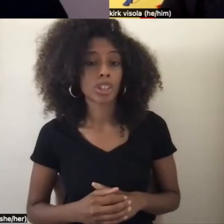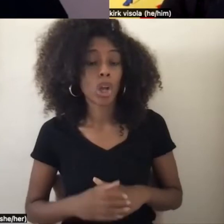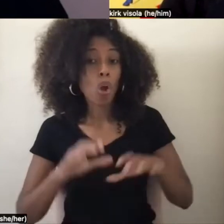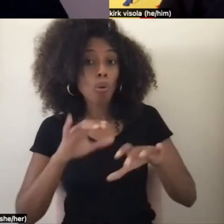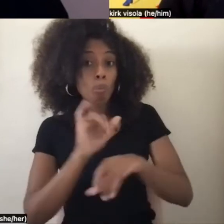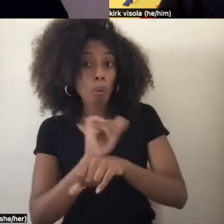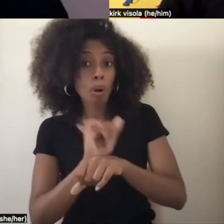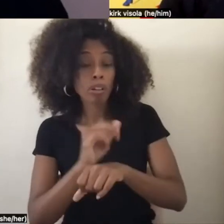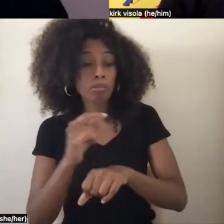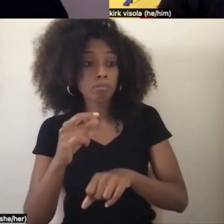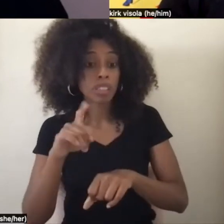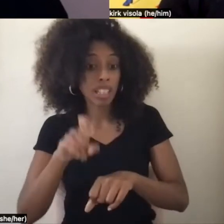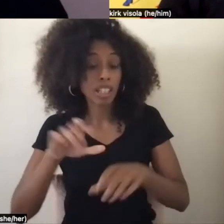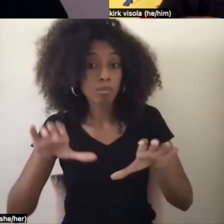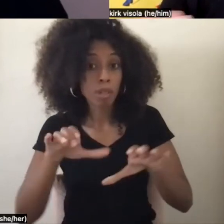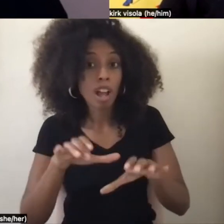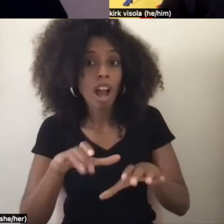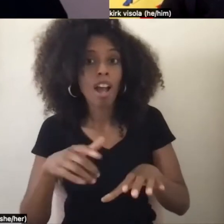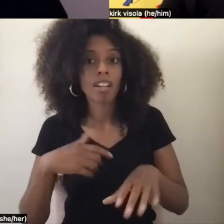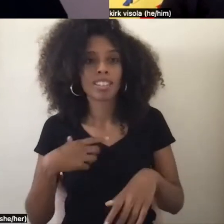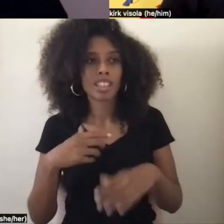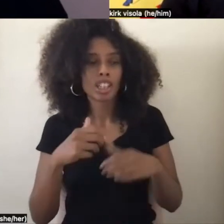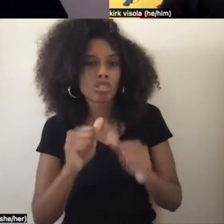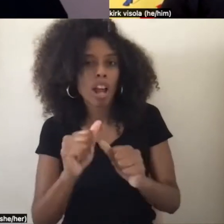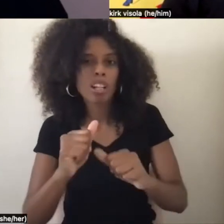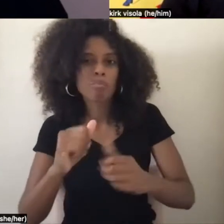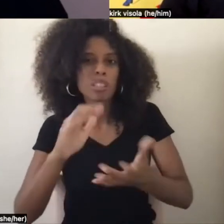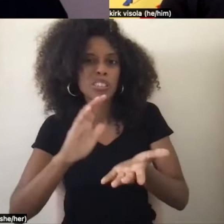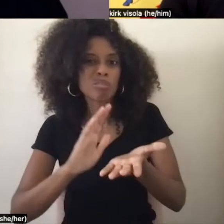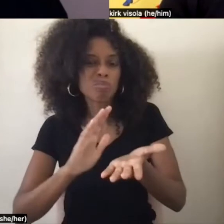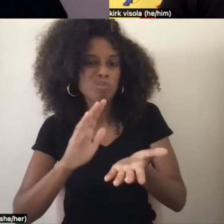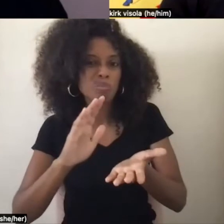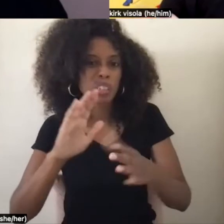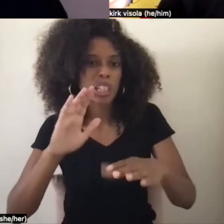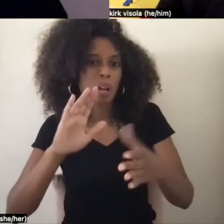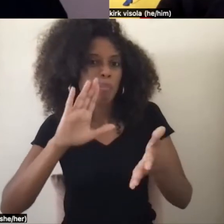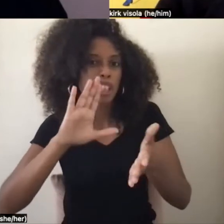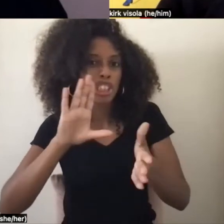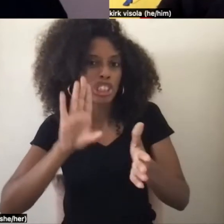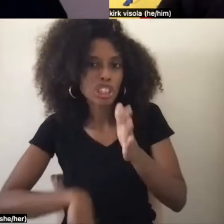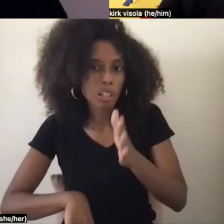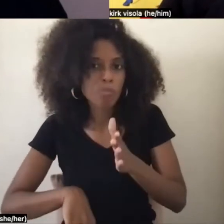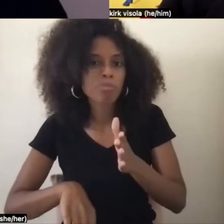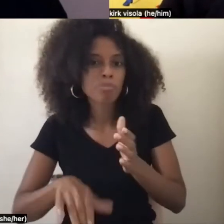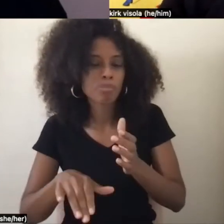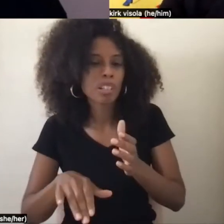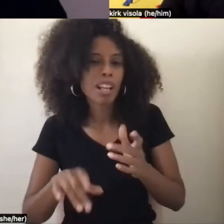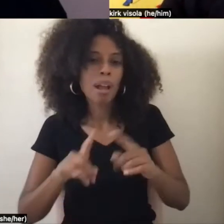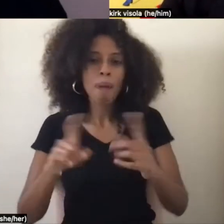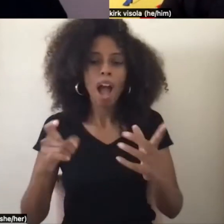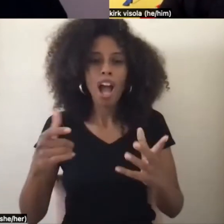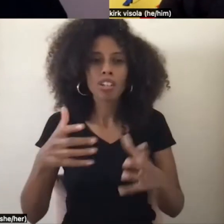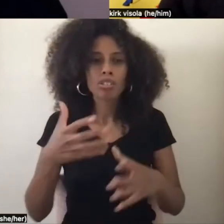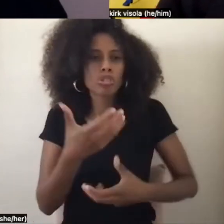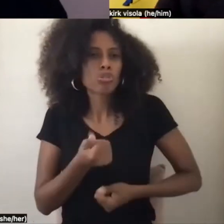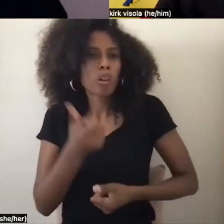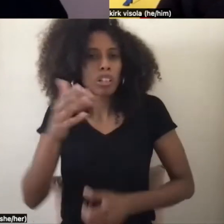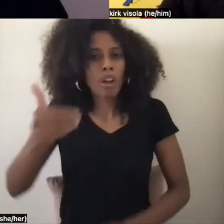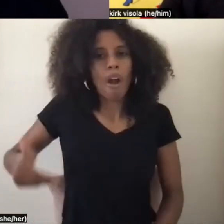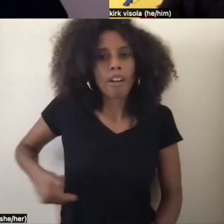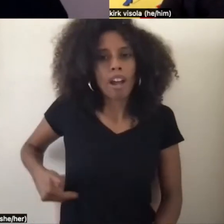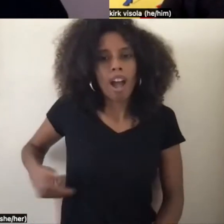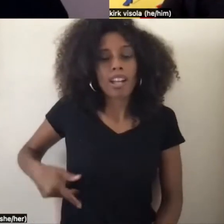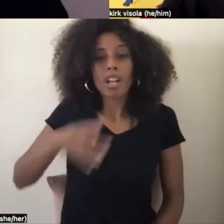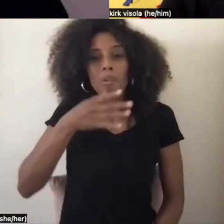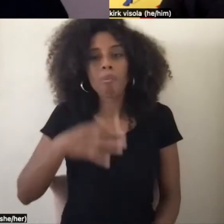me. Trusting your gut and trusting an intuition, and women have this. Women have always